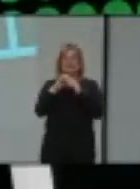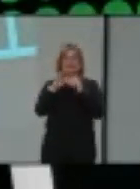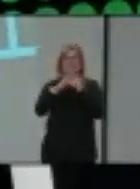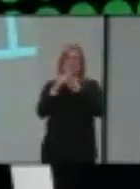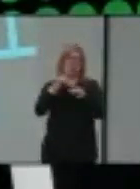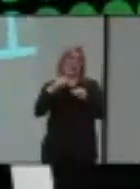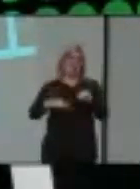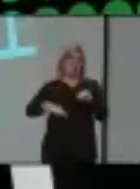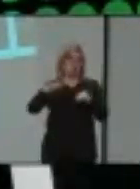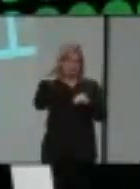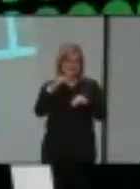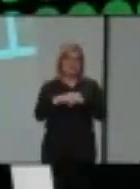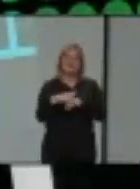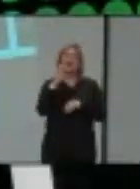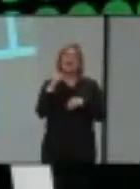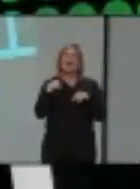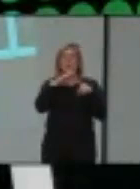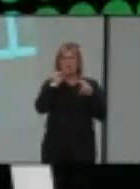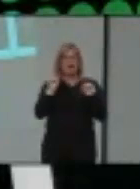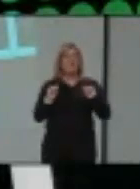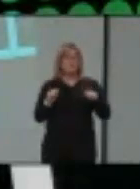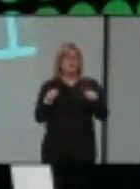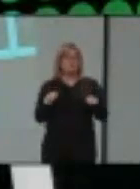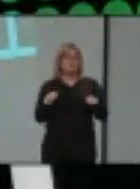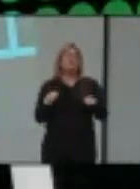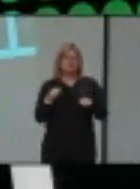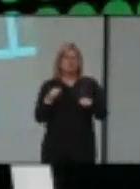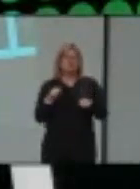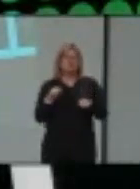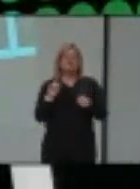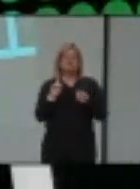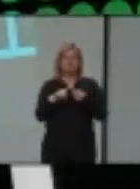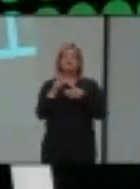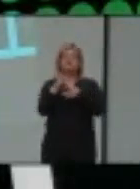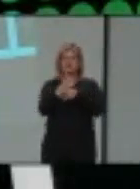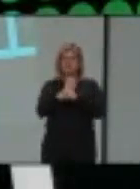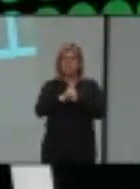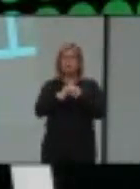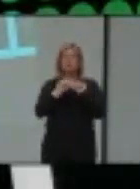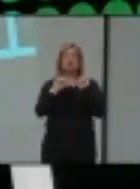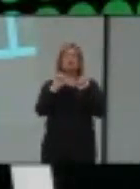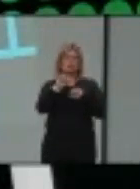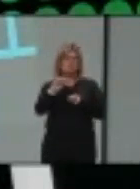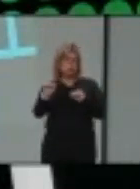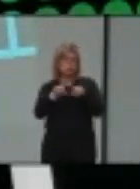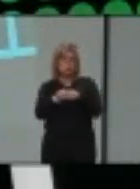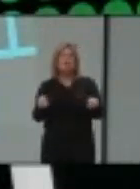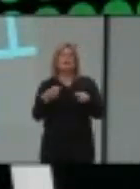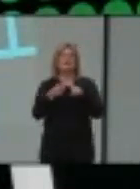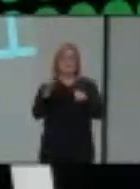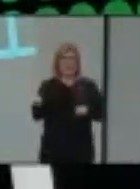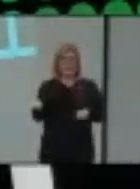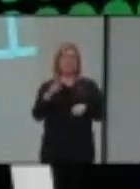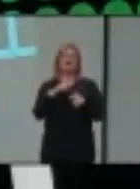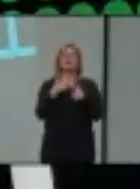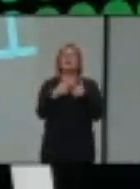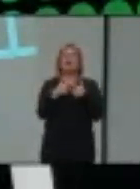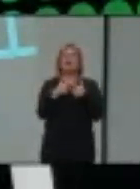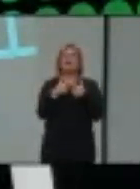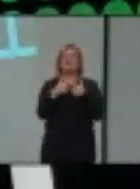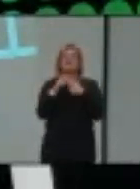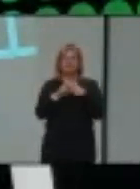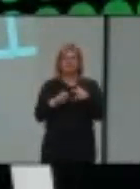I lived. And I was able to receive my associate degree in nursing from there and then sit